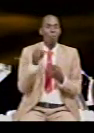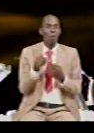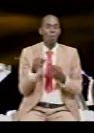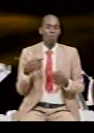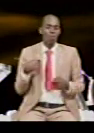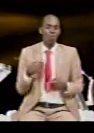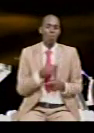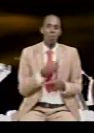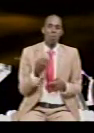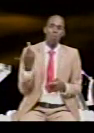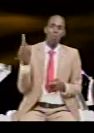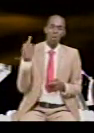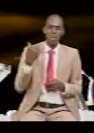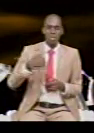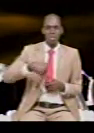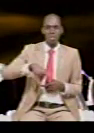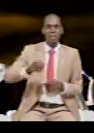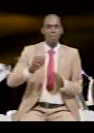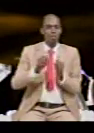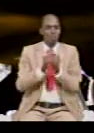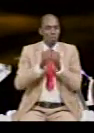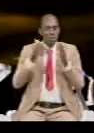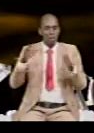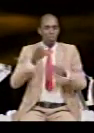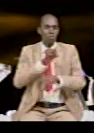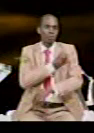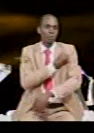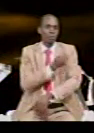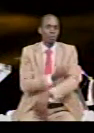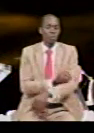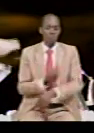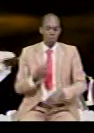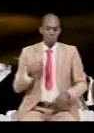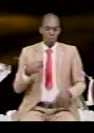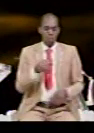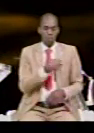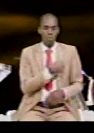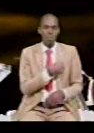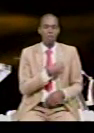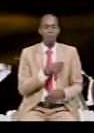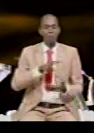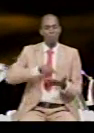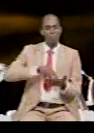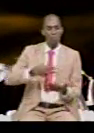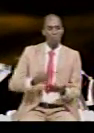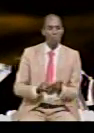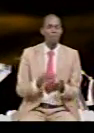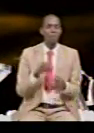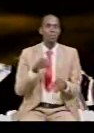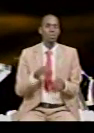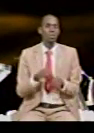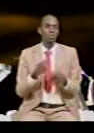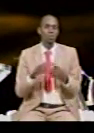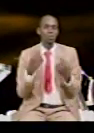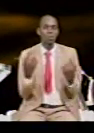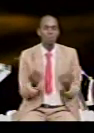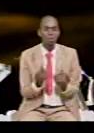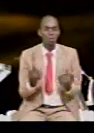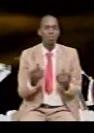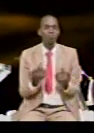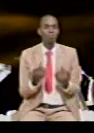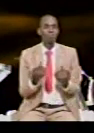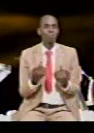For when we were yet without strength, weak, falling into sin, rumbling in